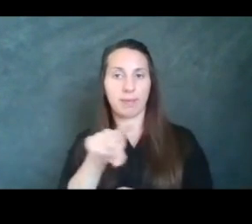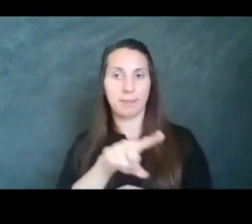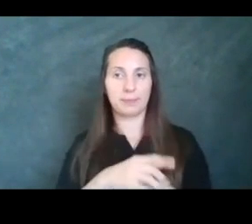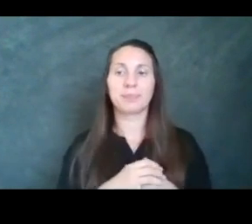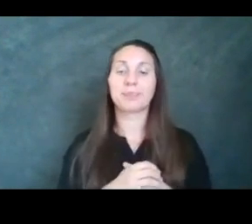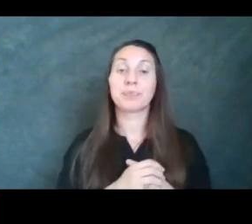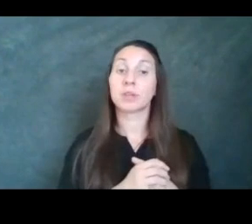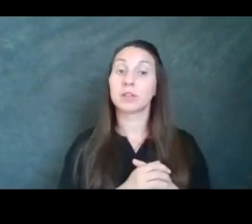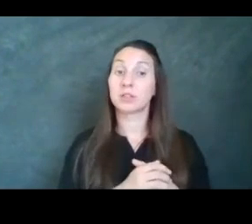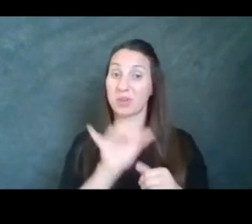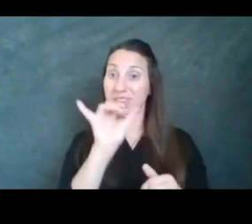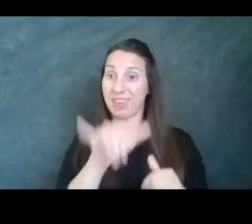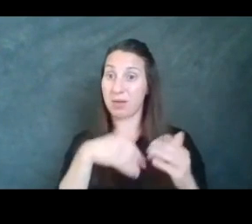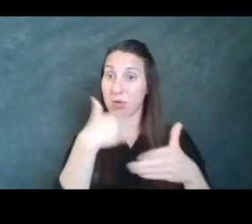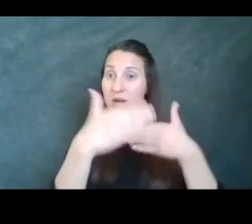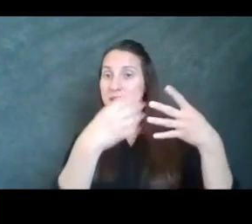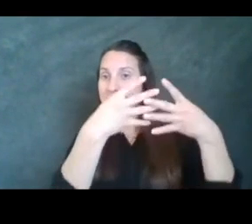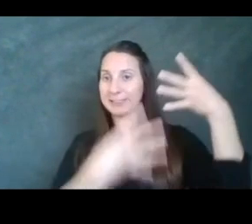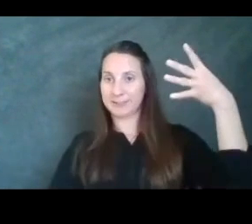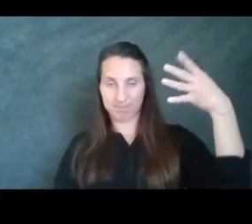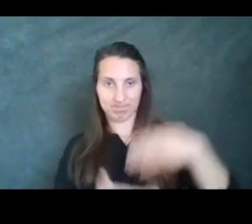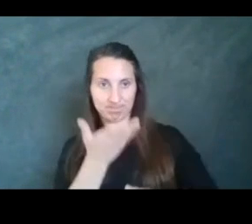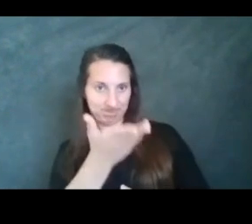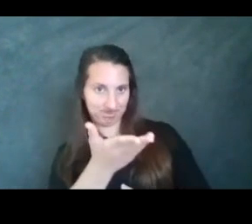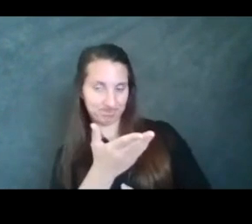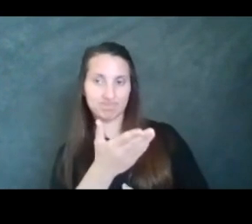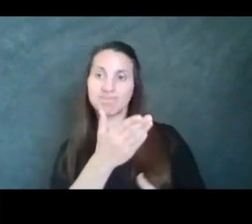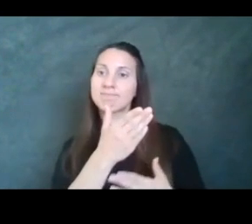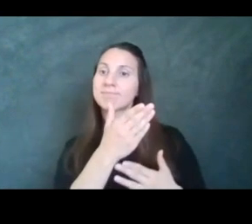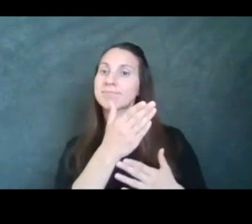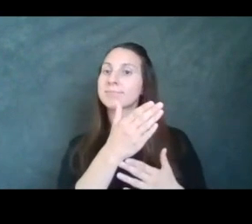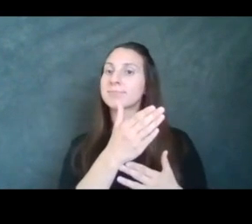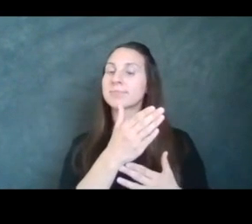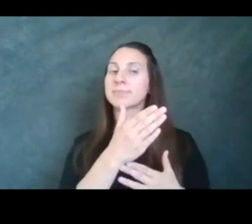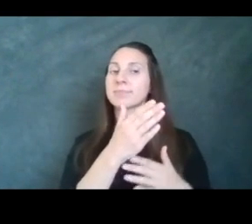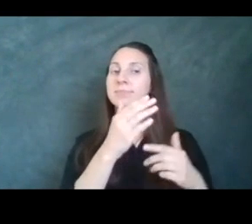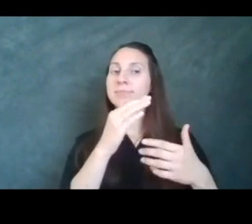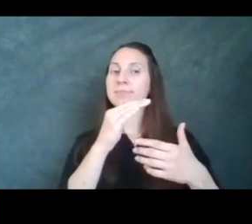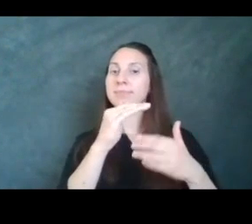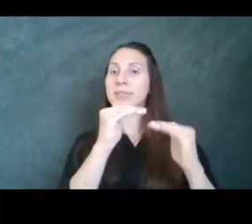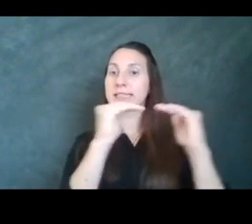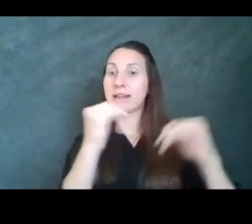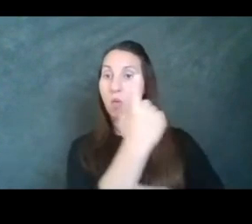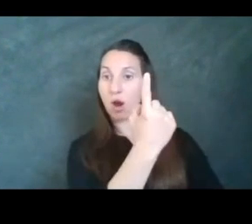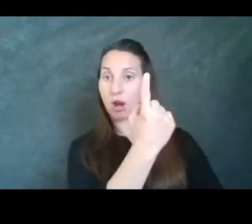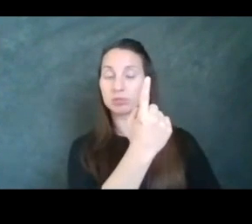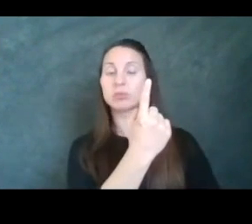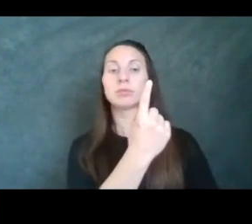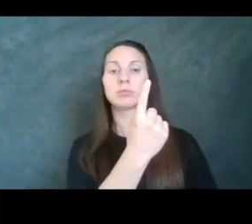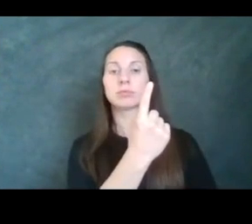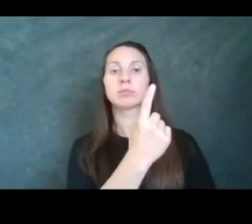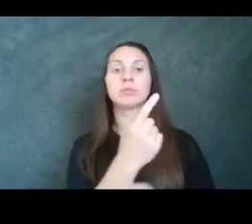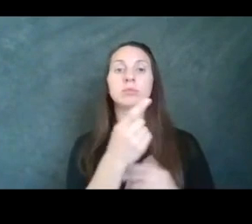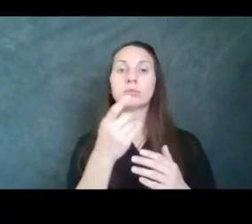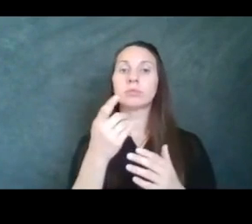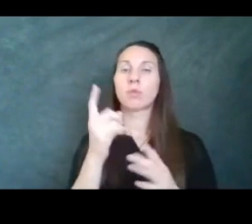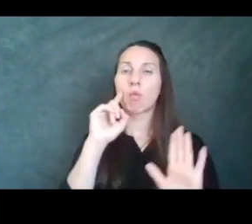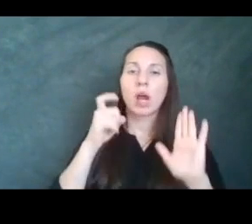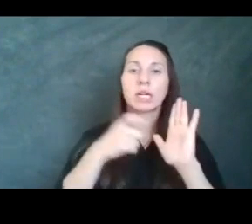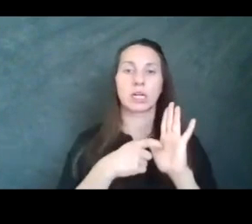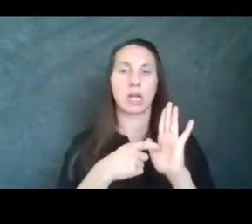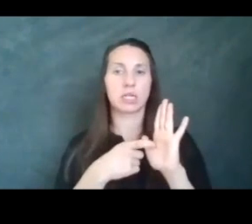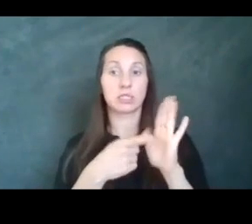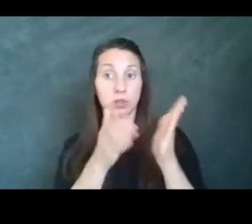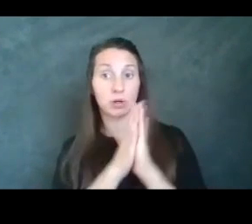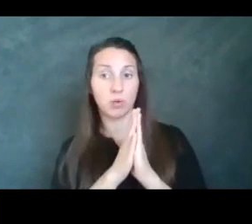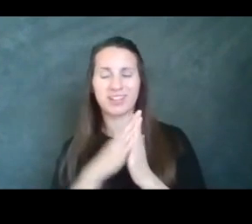is right here. It looks like from step one, recognizing an accommodation request, which can be sometimes